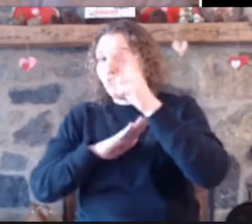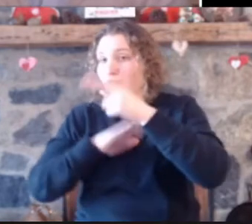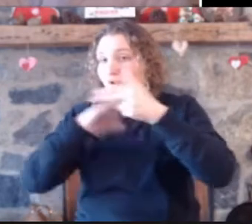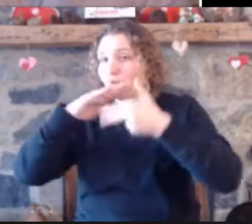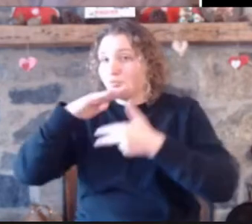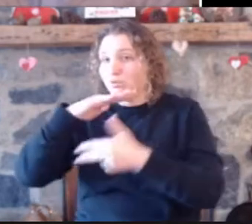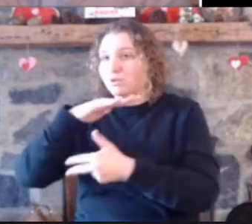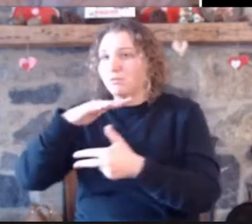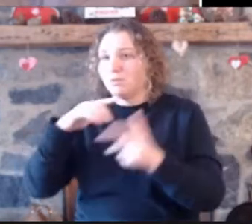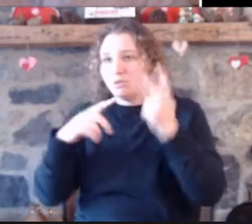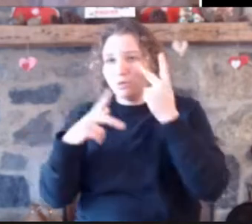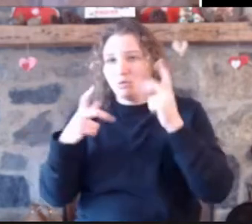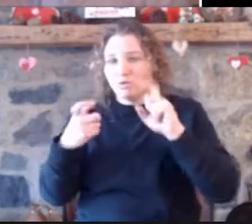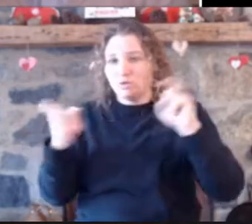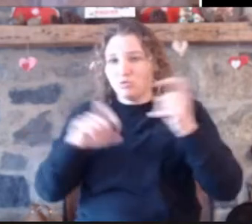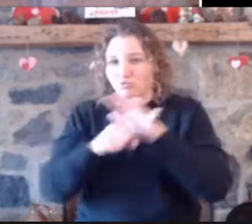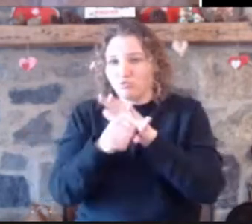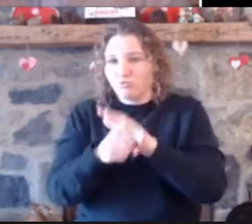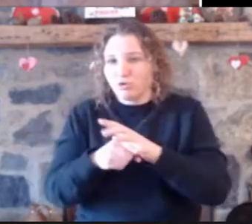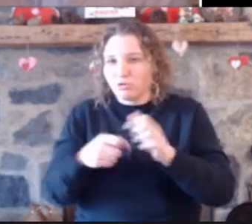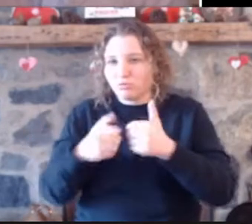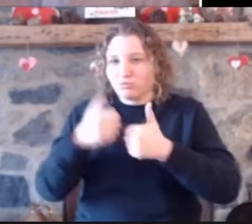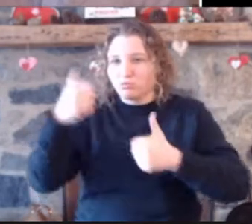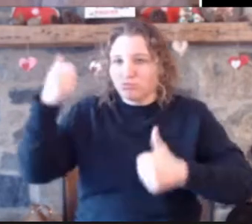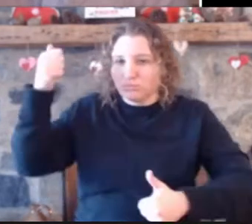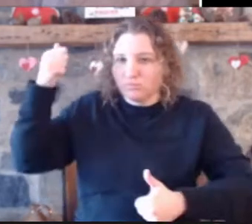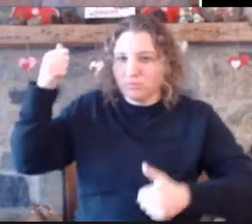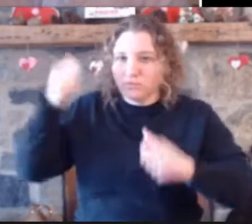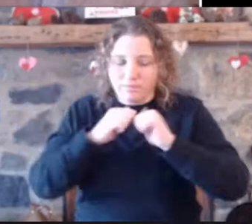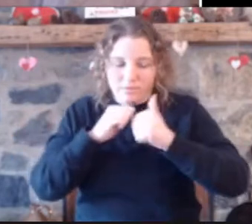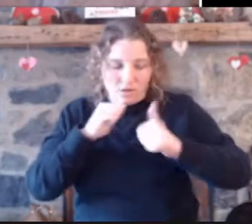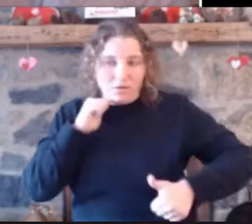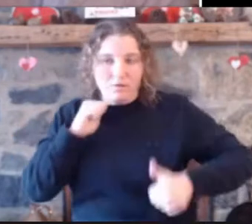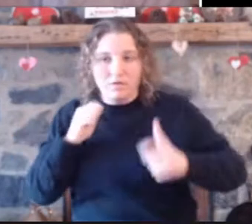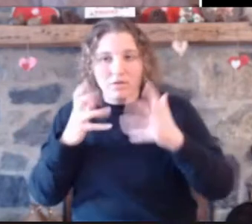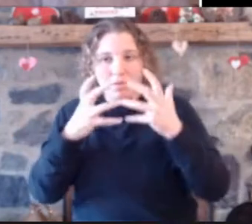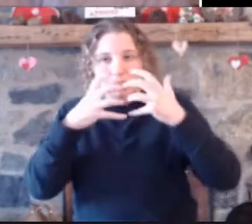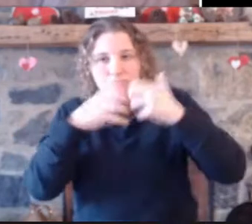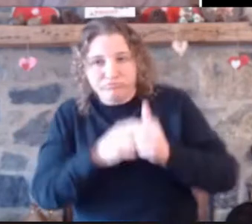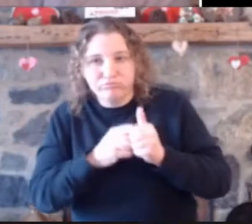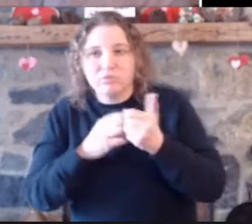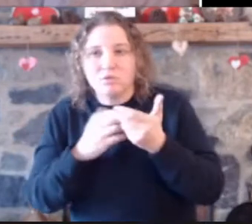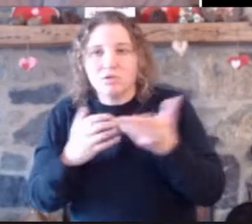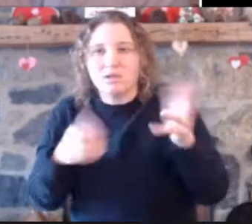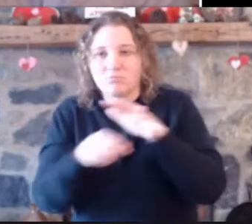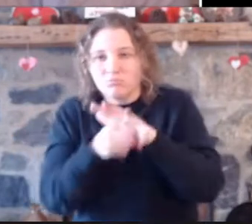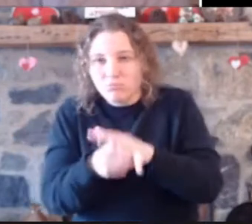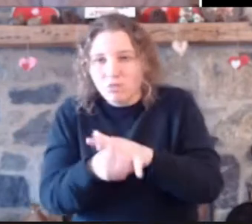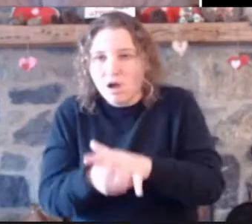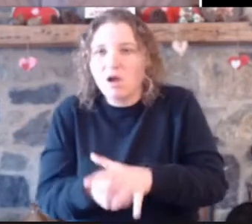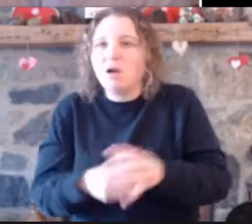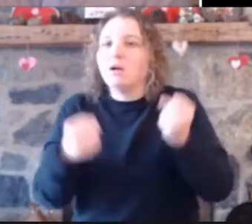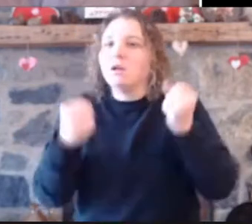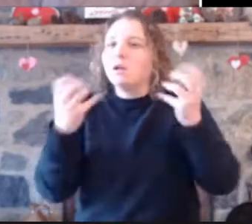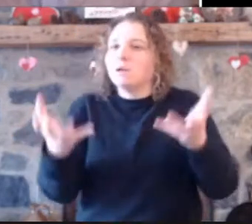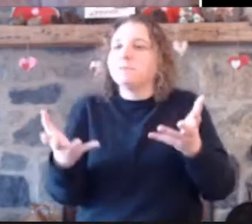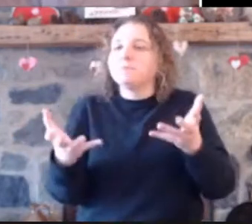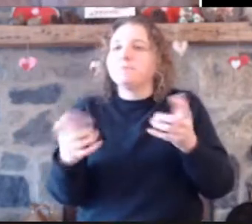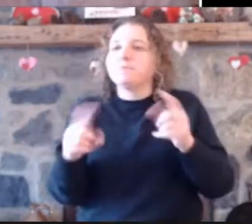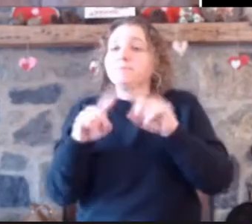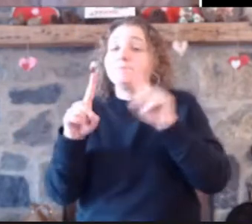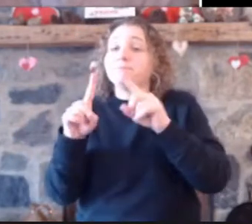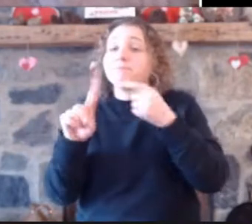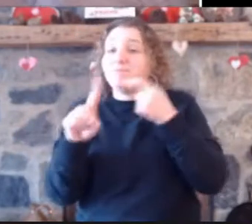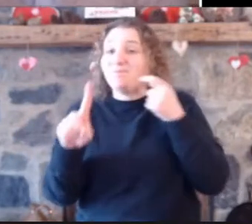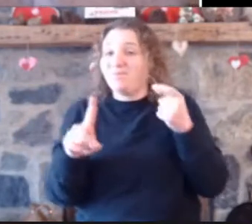That's a major change in pressure. You get down this far, again, things collapse and crush under the pressure. Yet it came from a